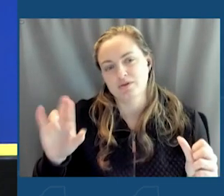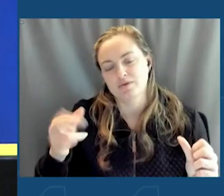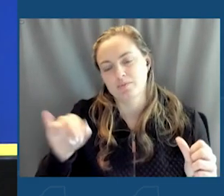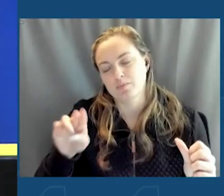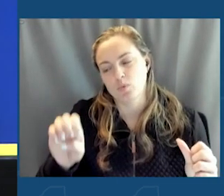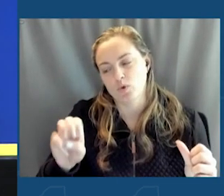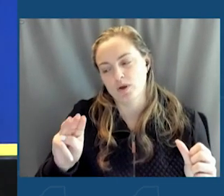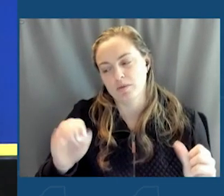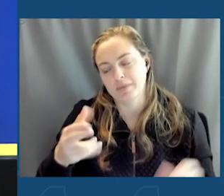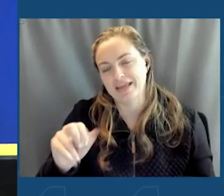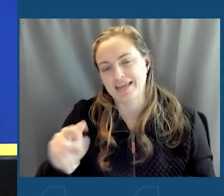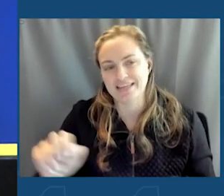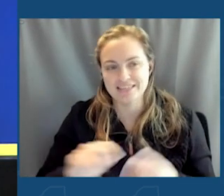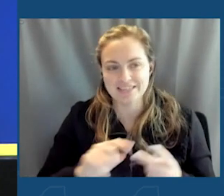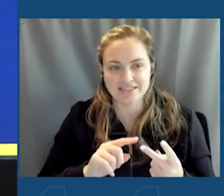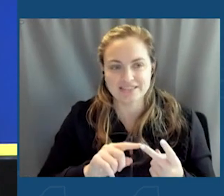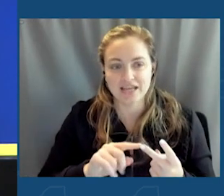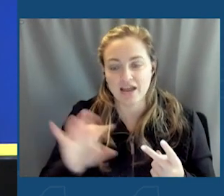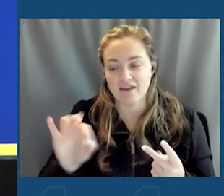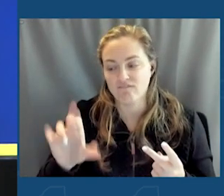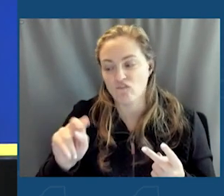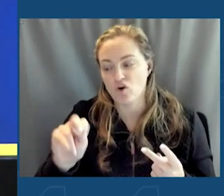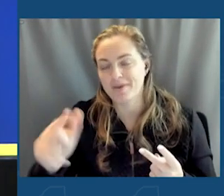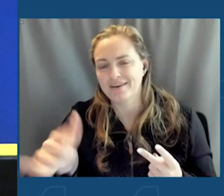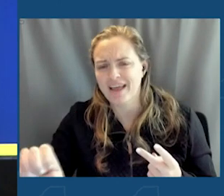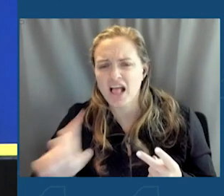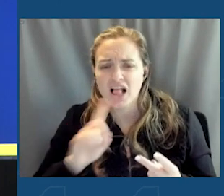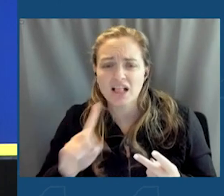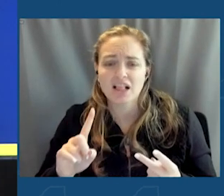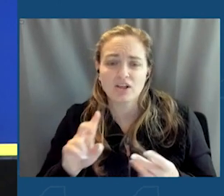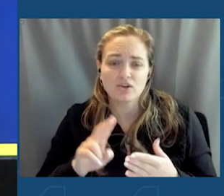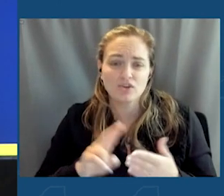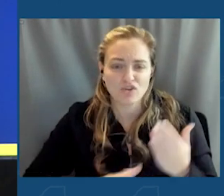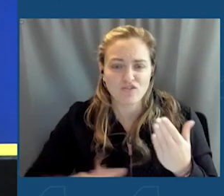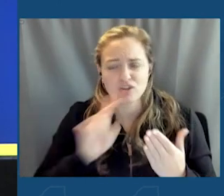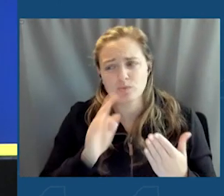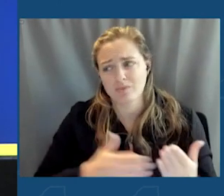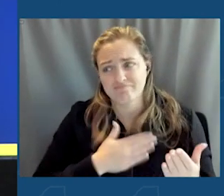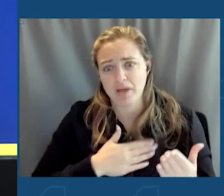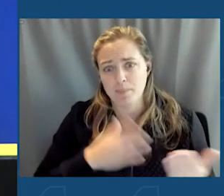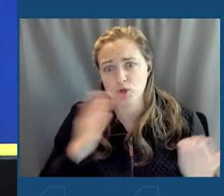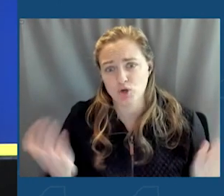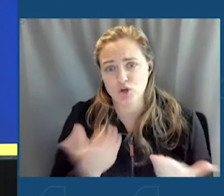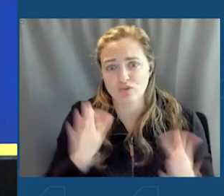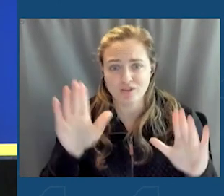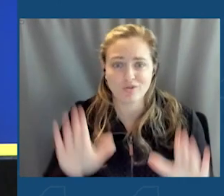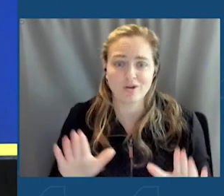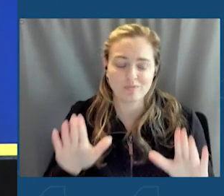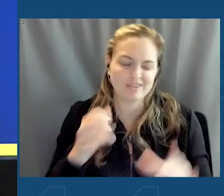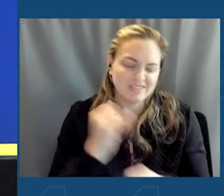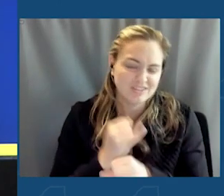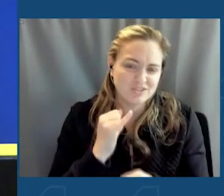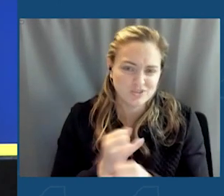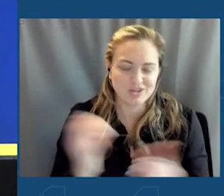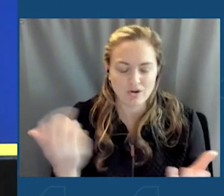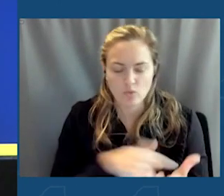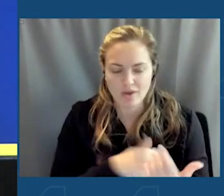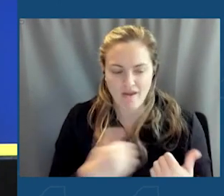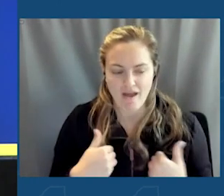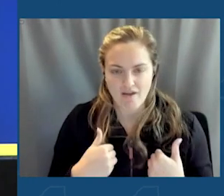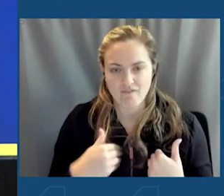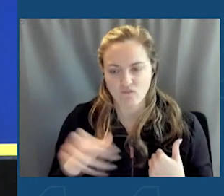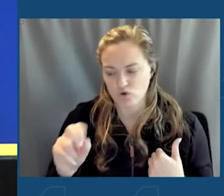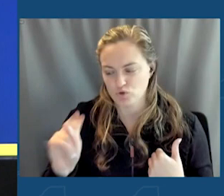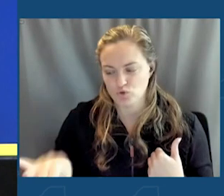know President John Nader. We're very happy these incredible institutions, academic institutions we have here.